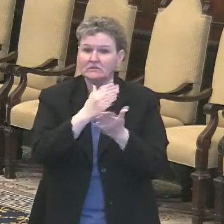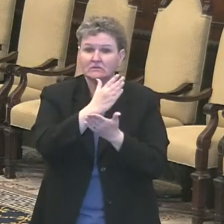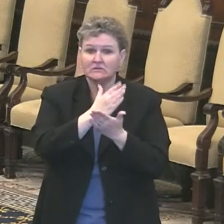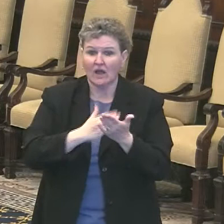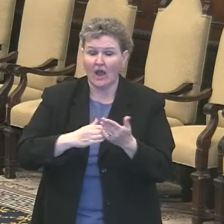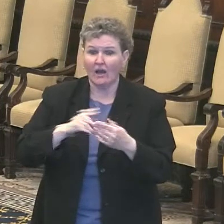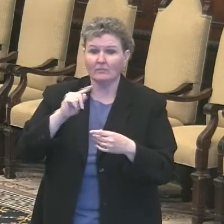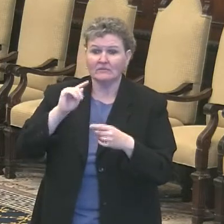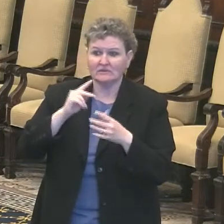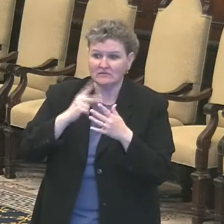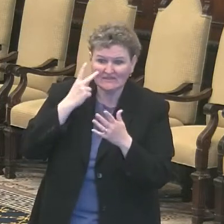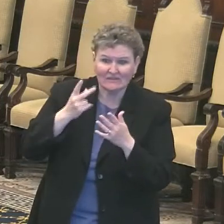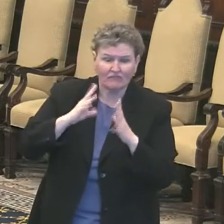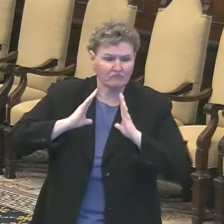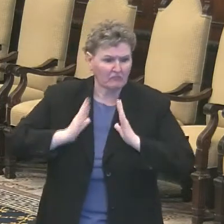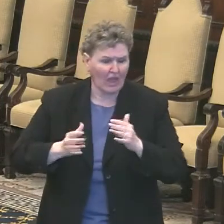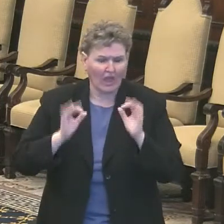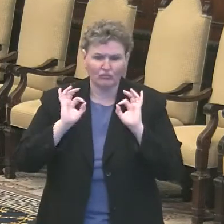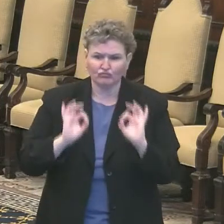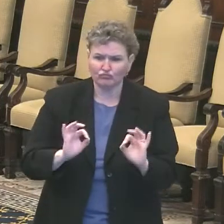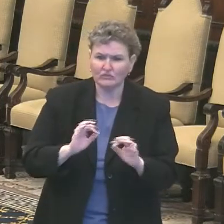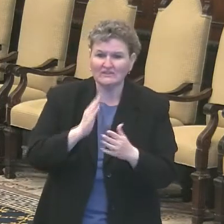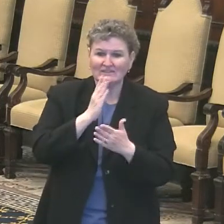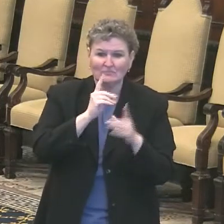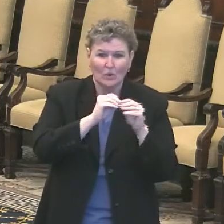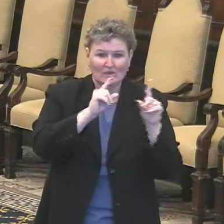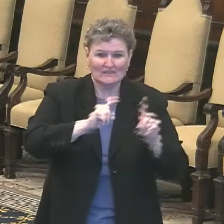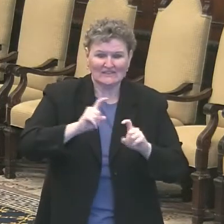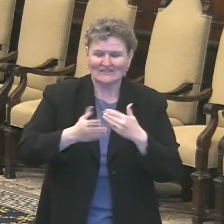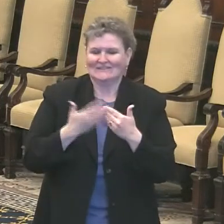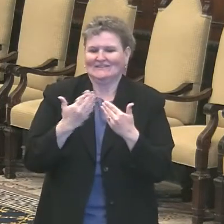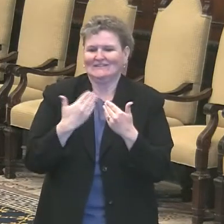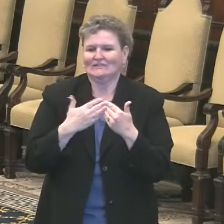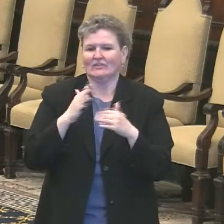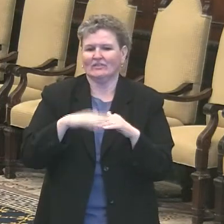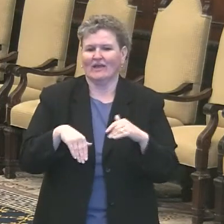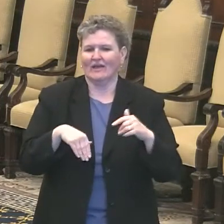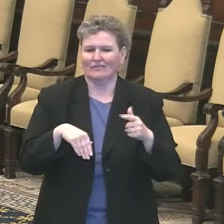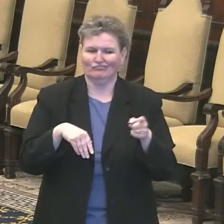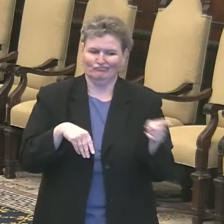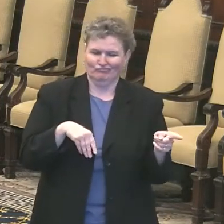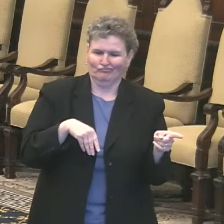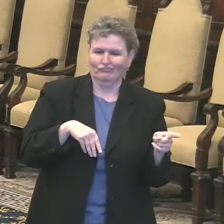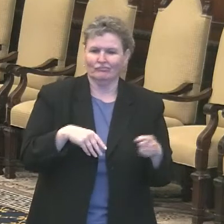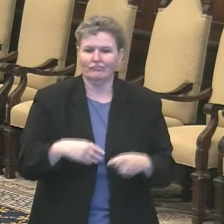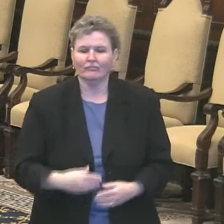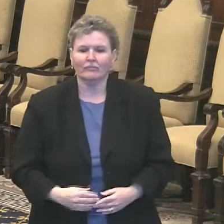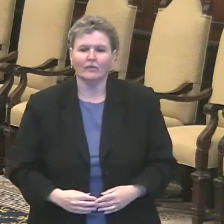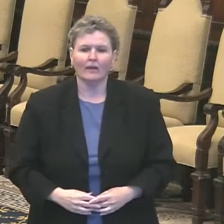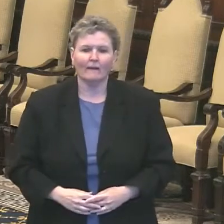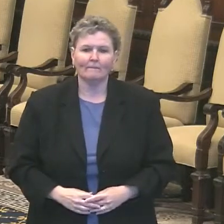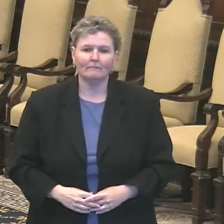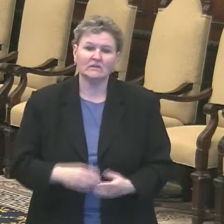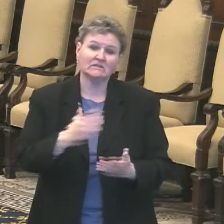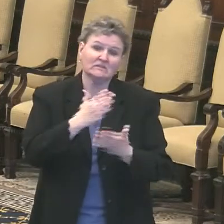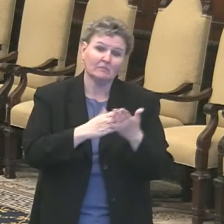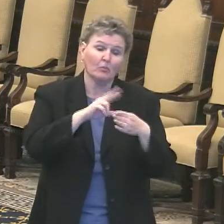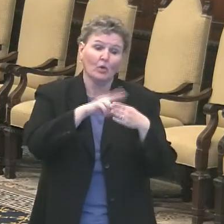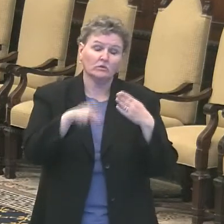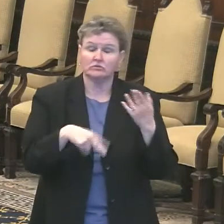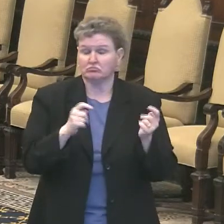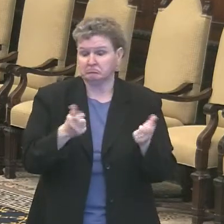should limit their questions to 3 or fewer, and we will do a second round if time permits. And if you're logged in, please use the raise